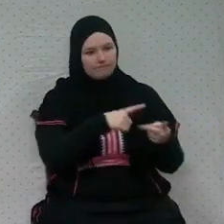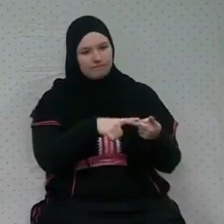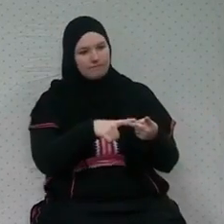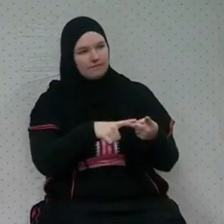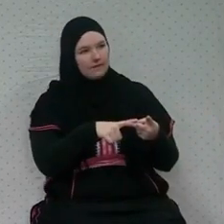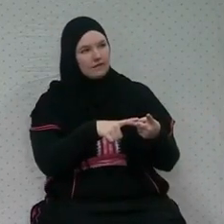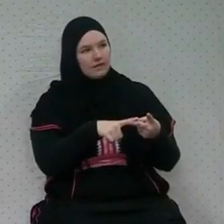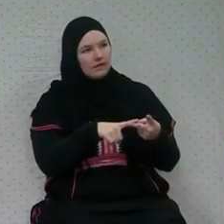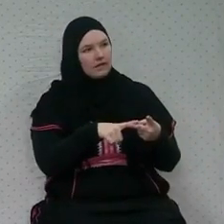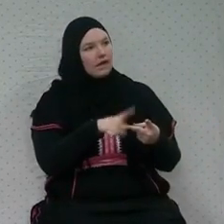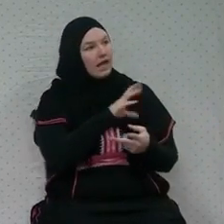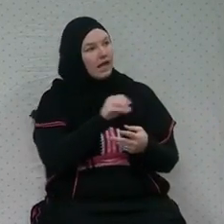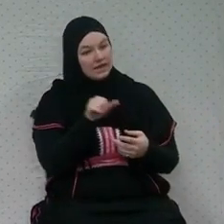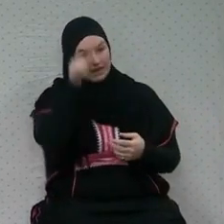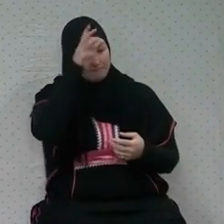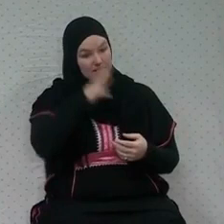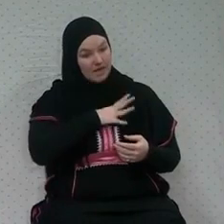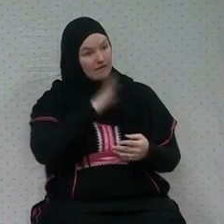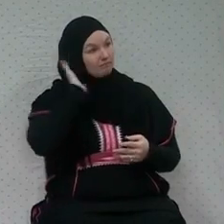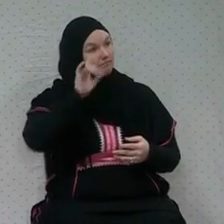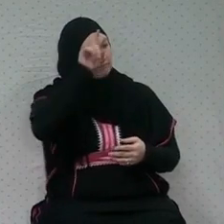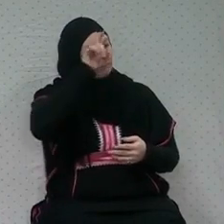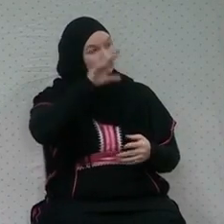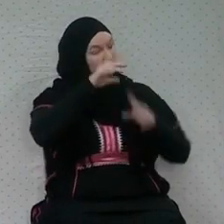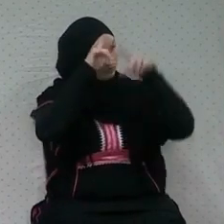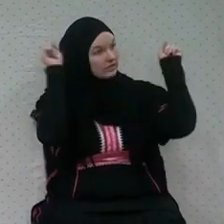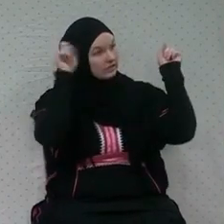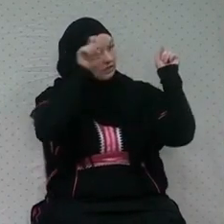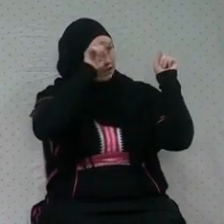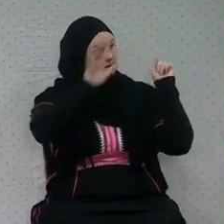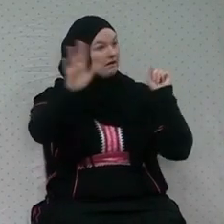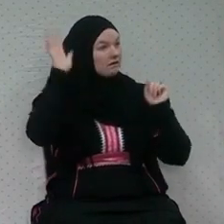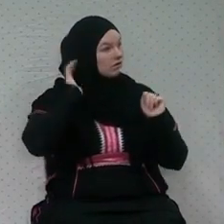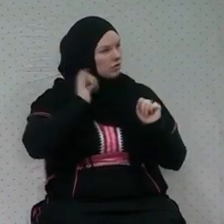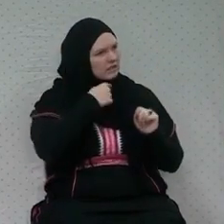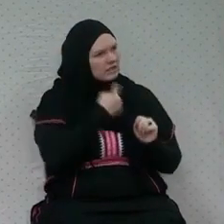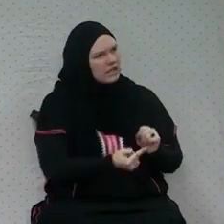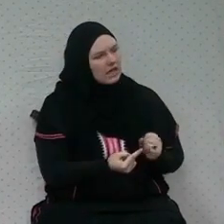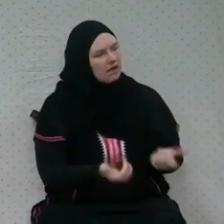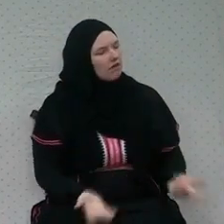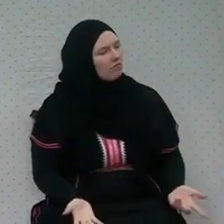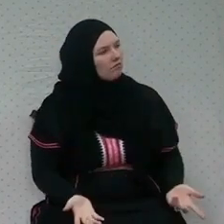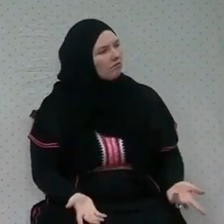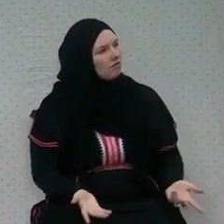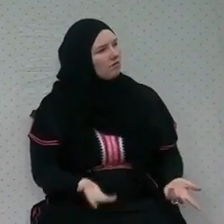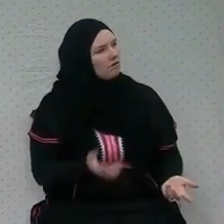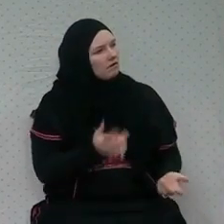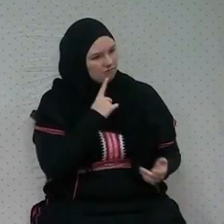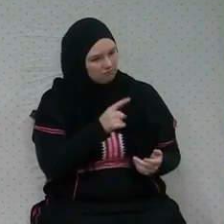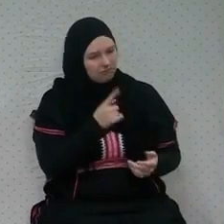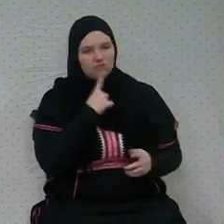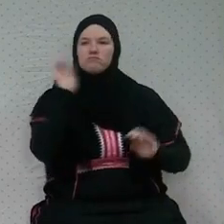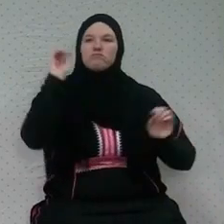know the Quran quite well. He used to memorize it as a young person. How could he then make that